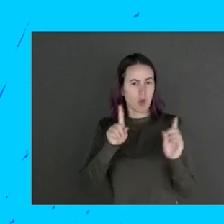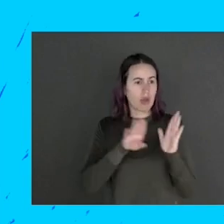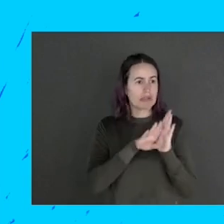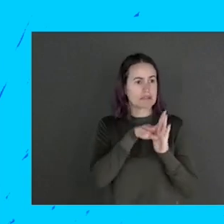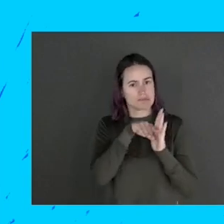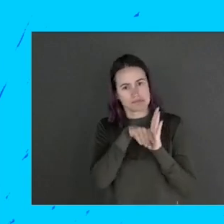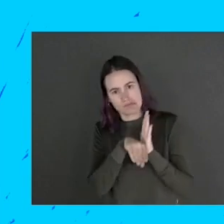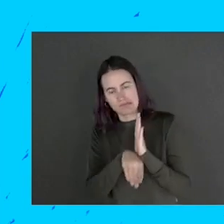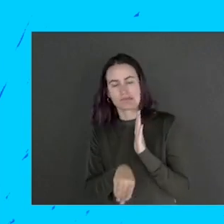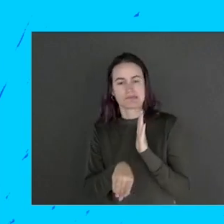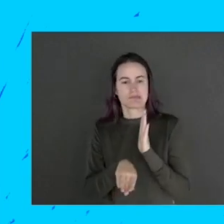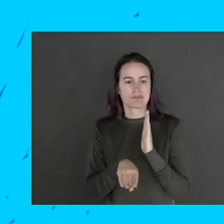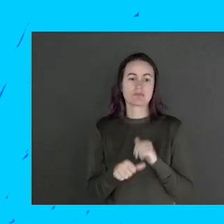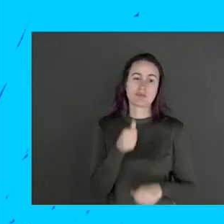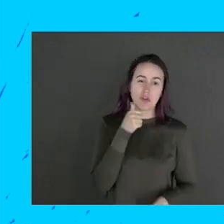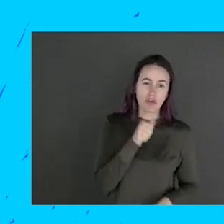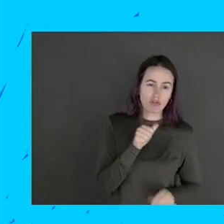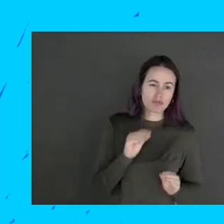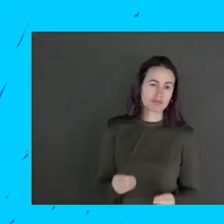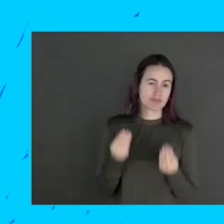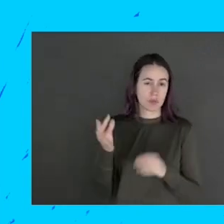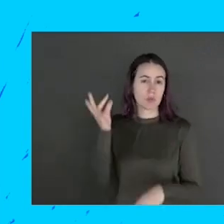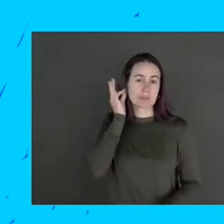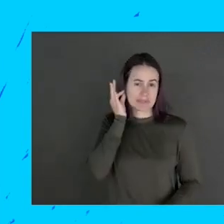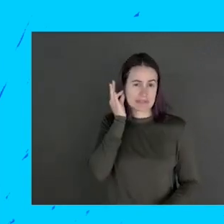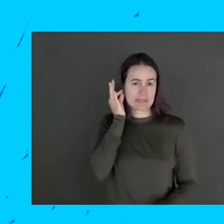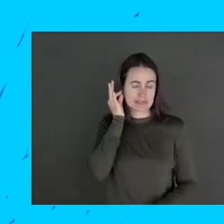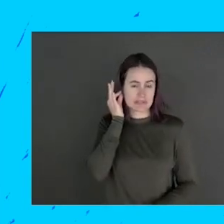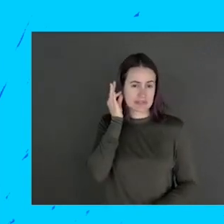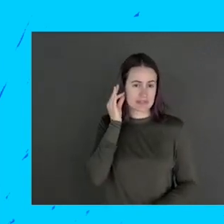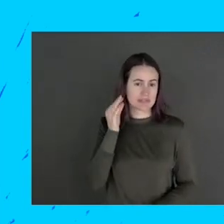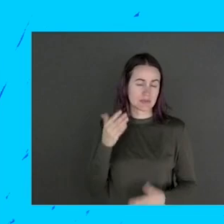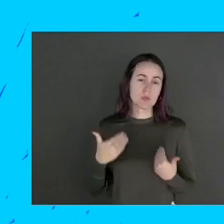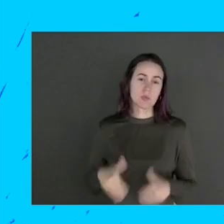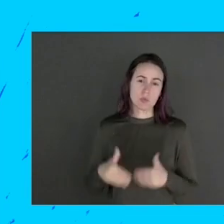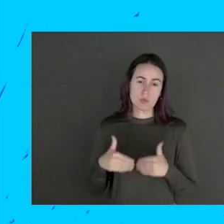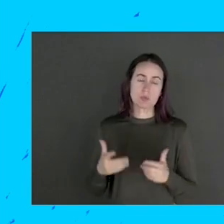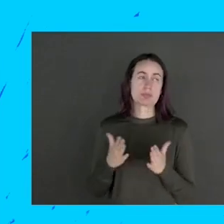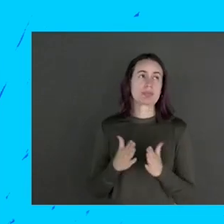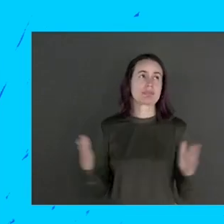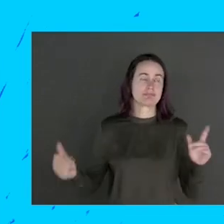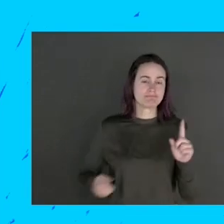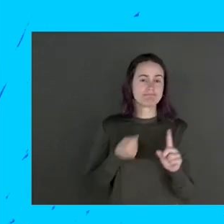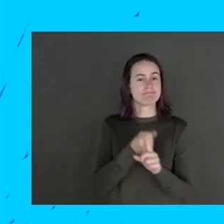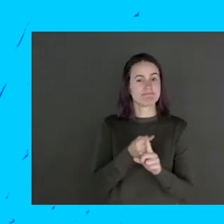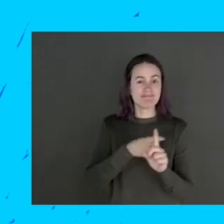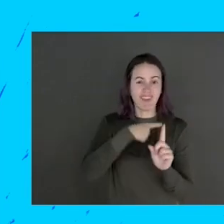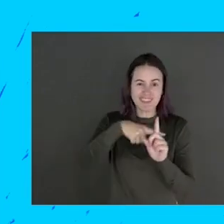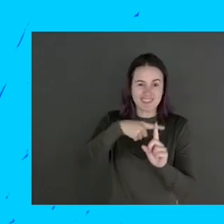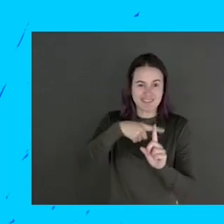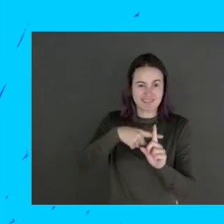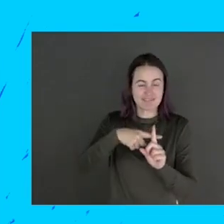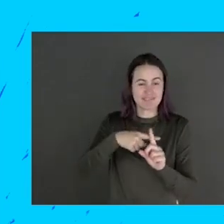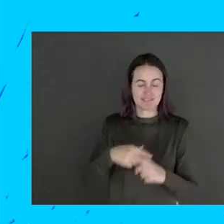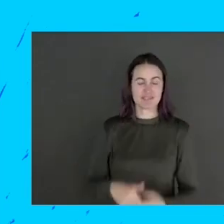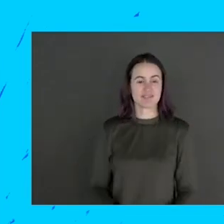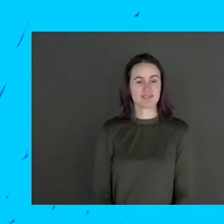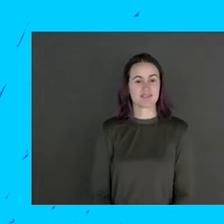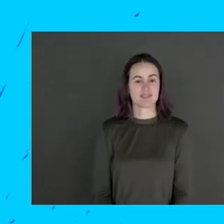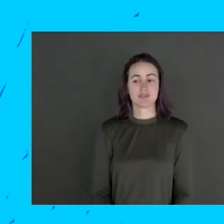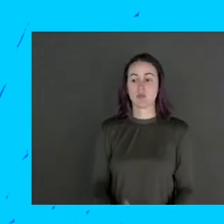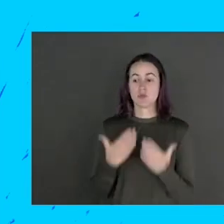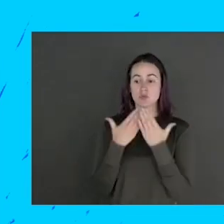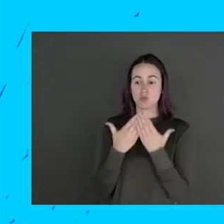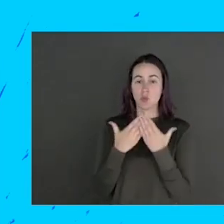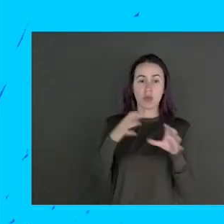girls and young women. We know that that has a huge protective effect. And we need to ensure that schools